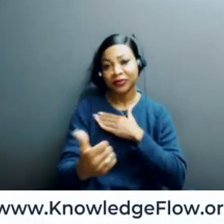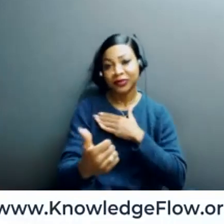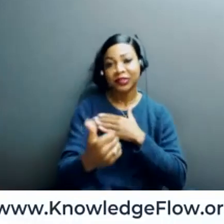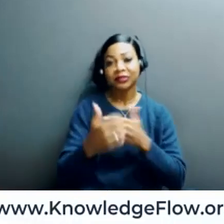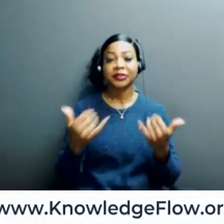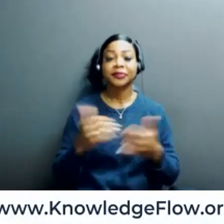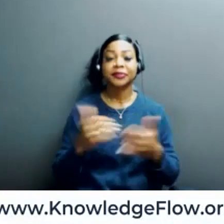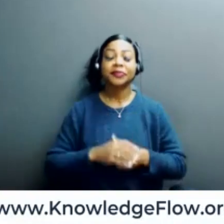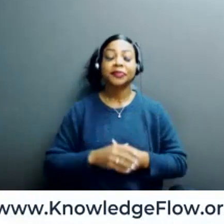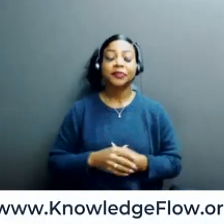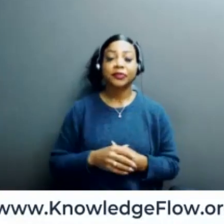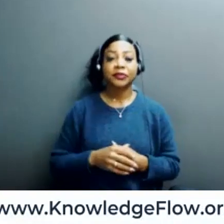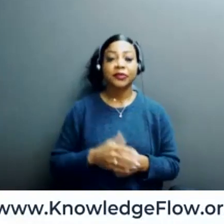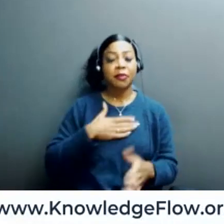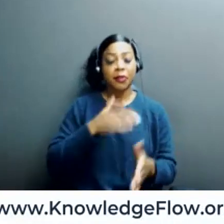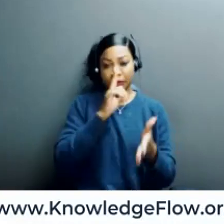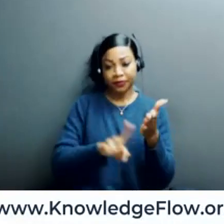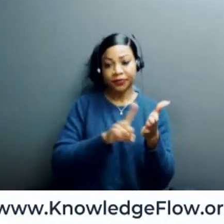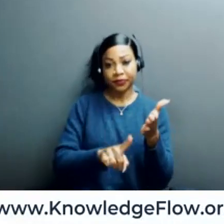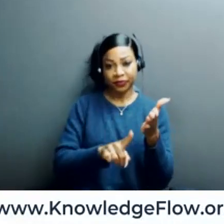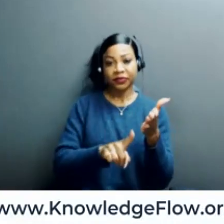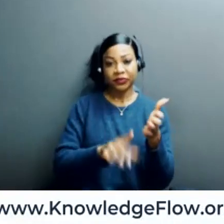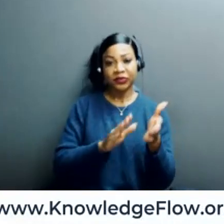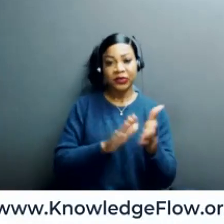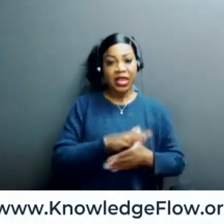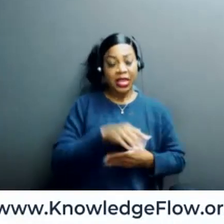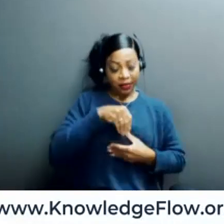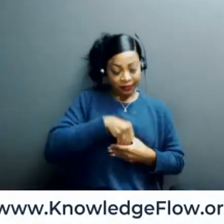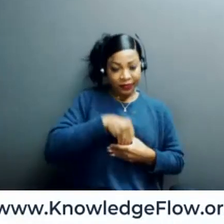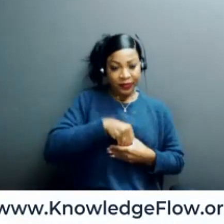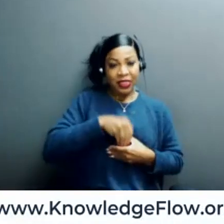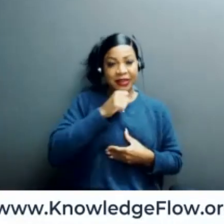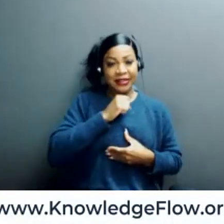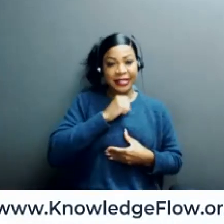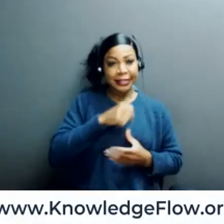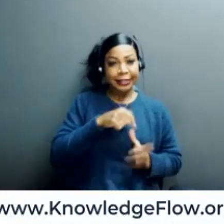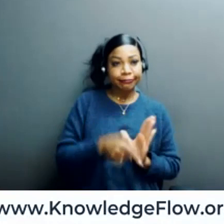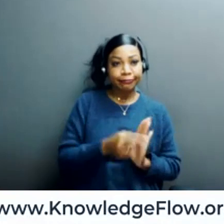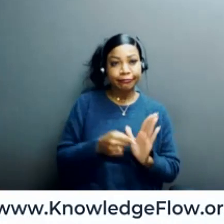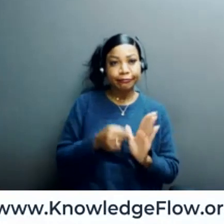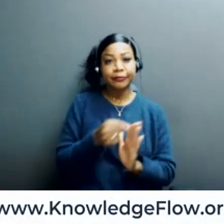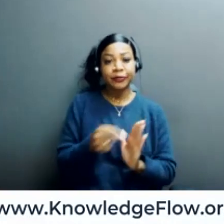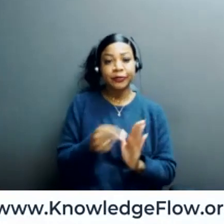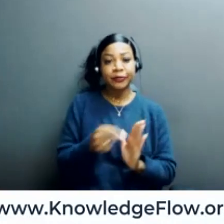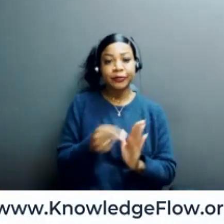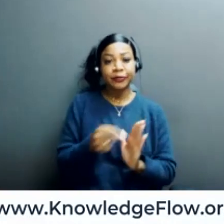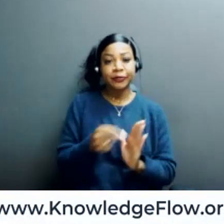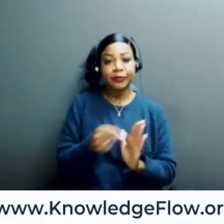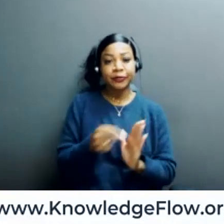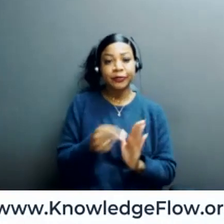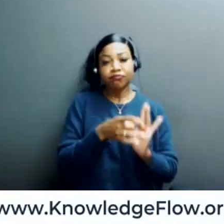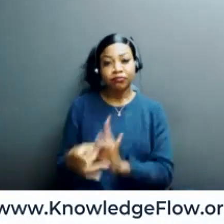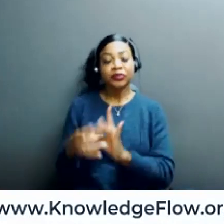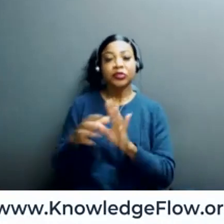in my research um internalized ageism was a theme within the literature and there are a lot of negative